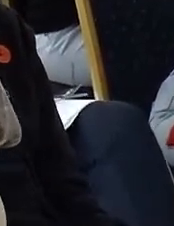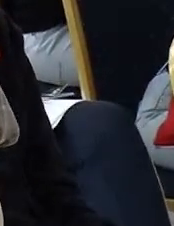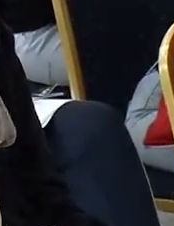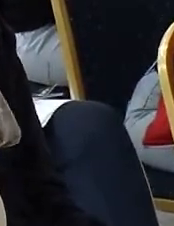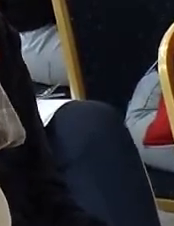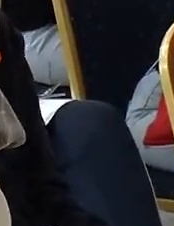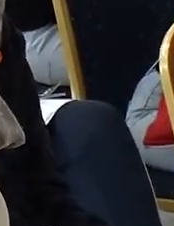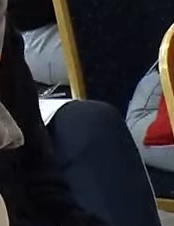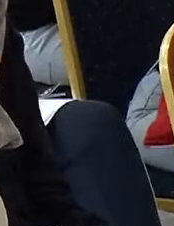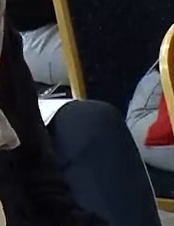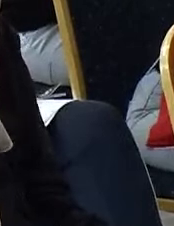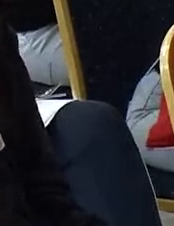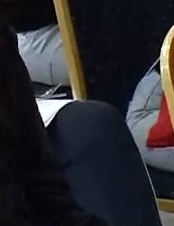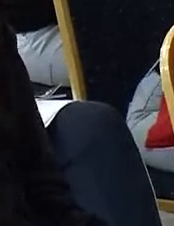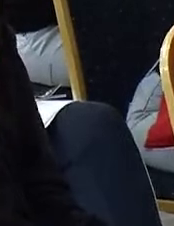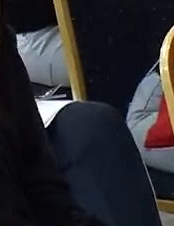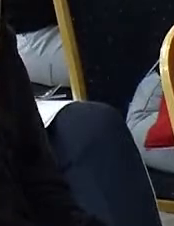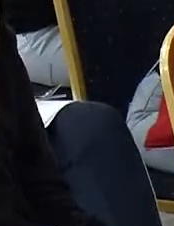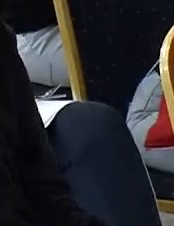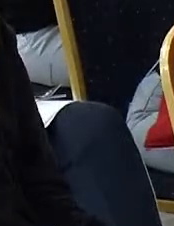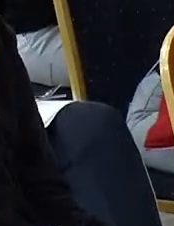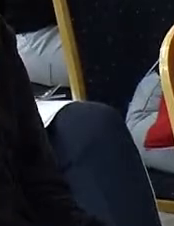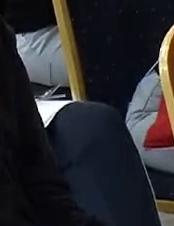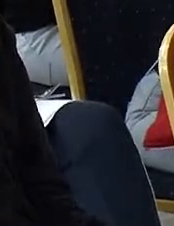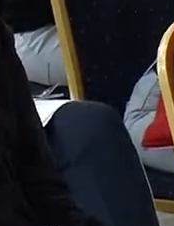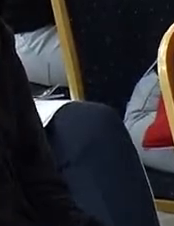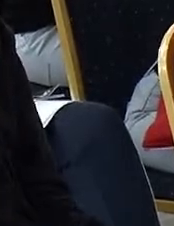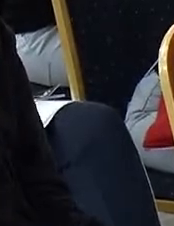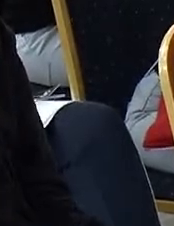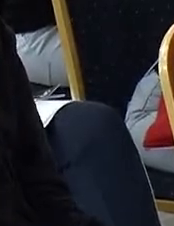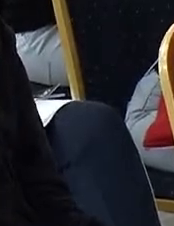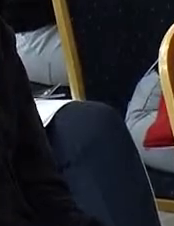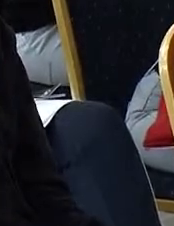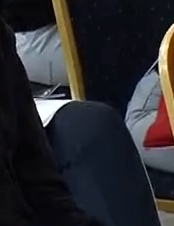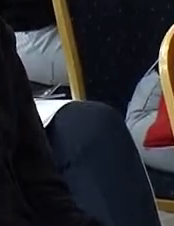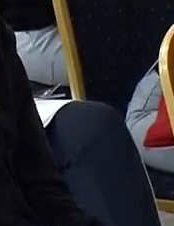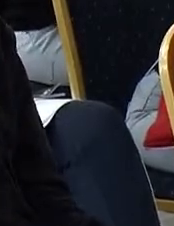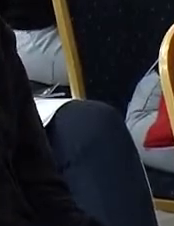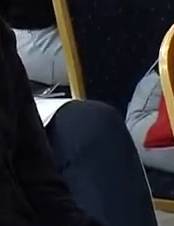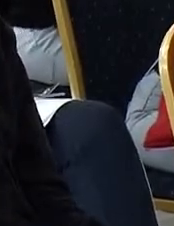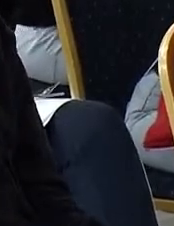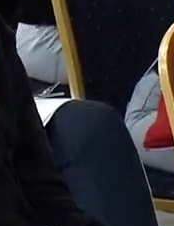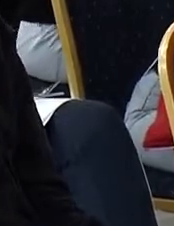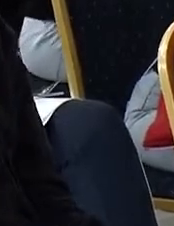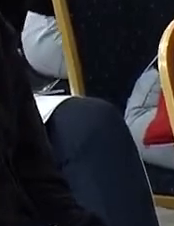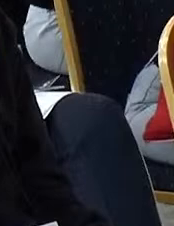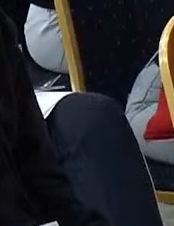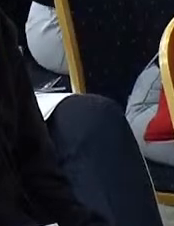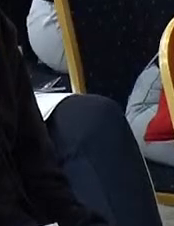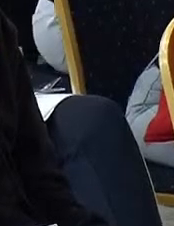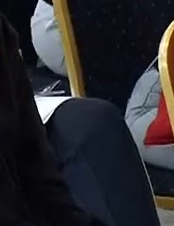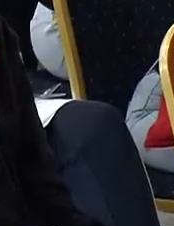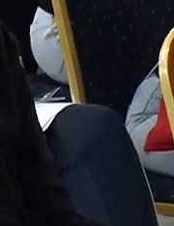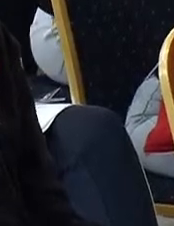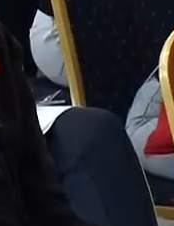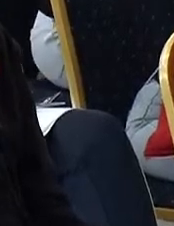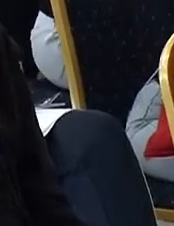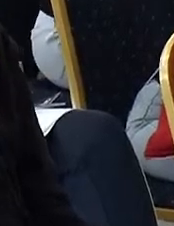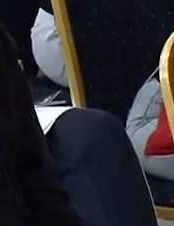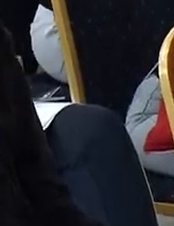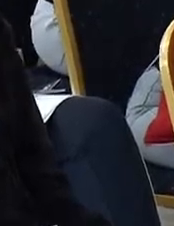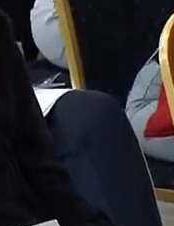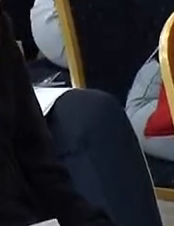I understand where he comes from. Re le bašwa ba Afrika Borwa As South African